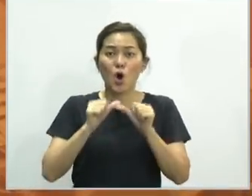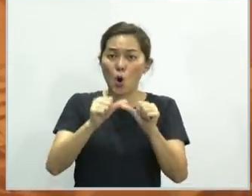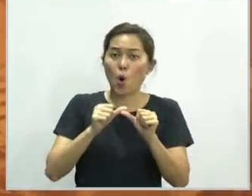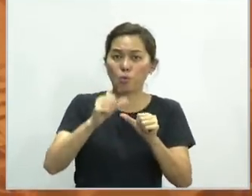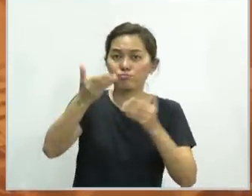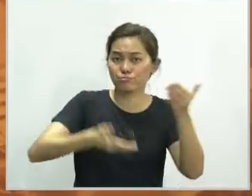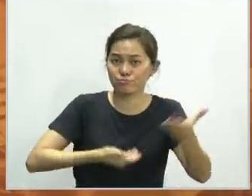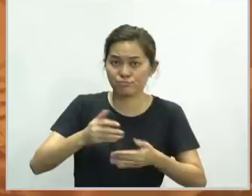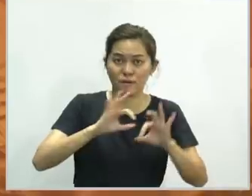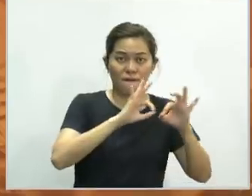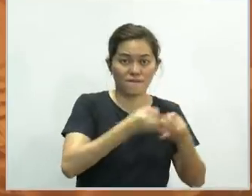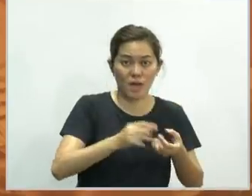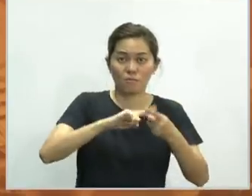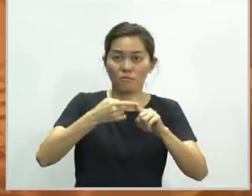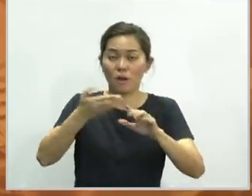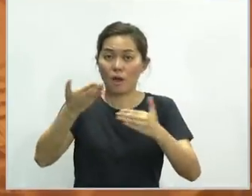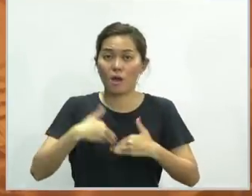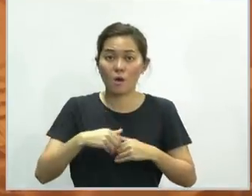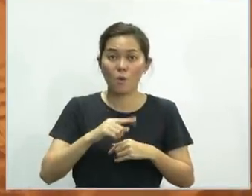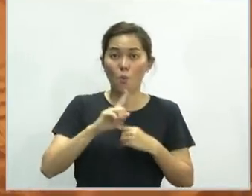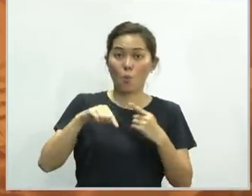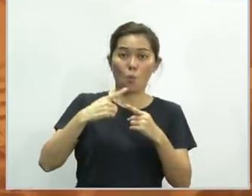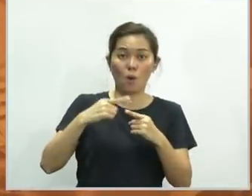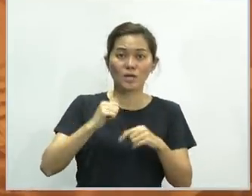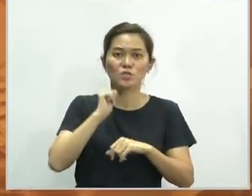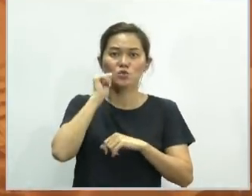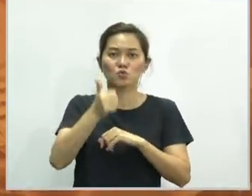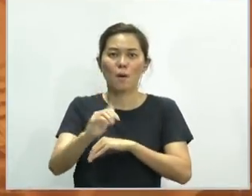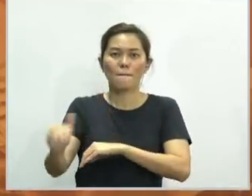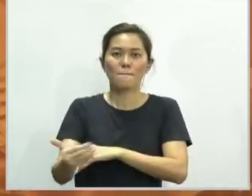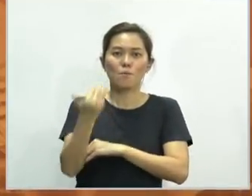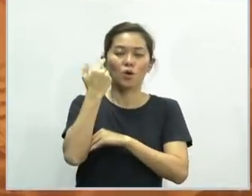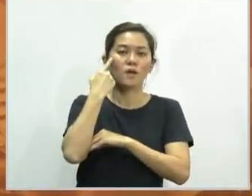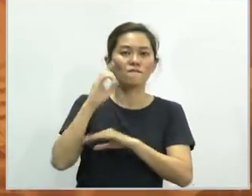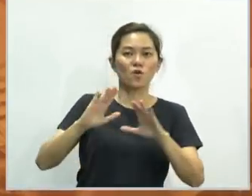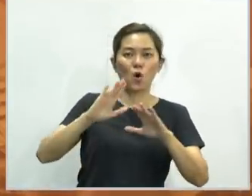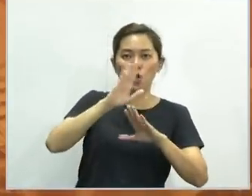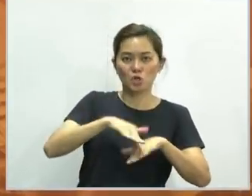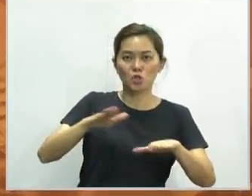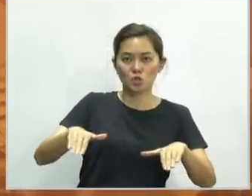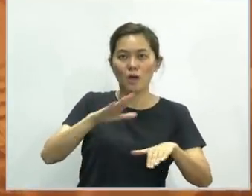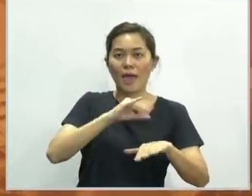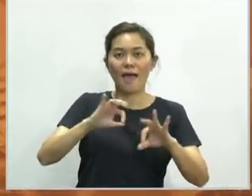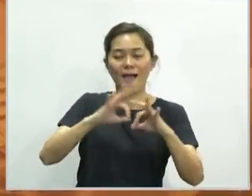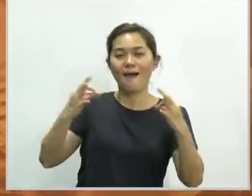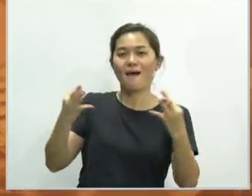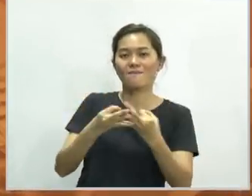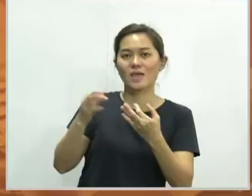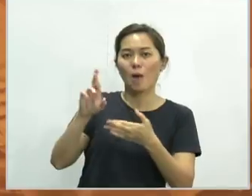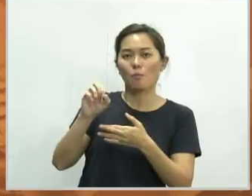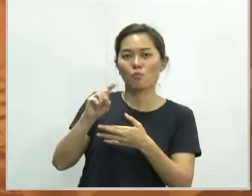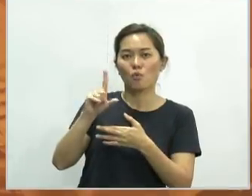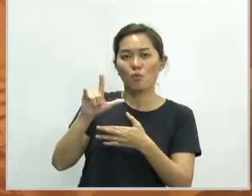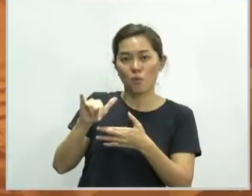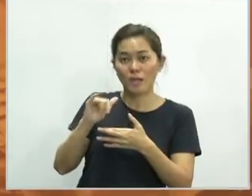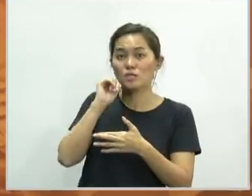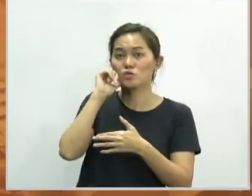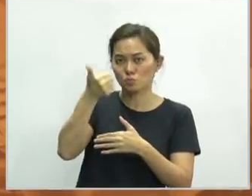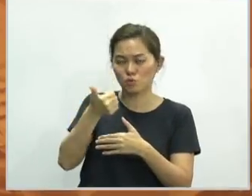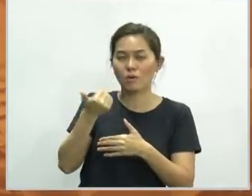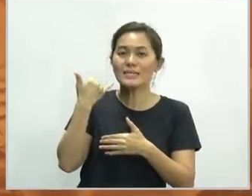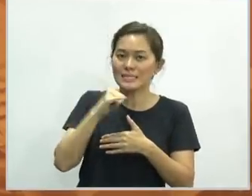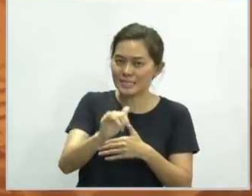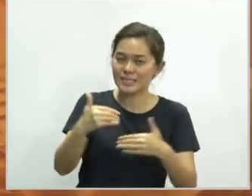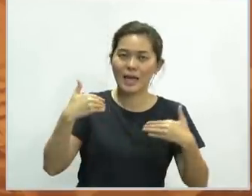your friends back here tomorrow morning for the 10:30 for the children and the family rally. There's still lots